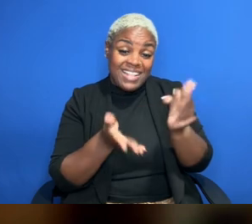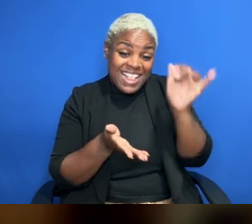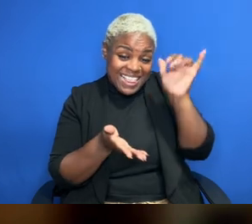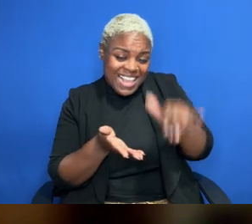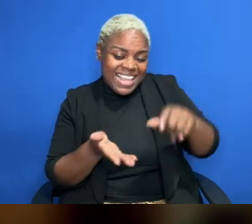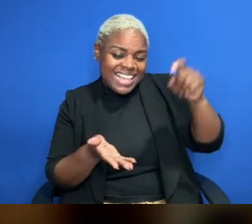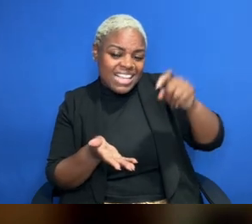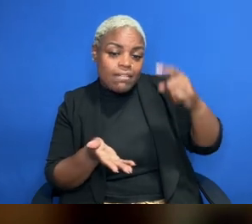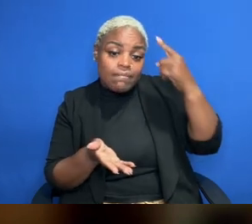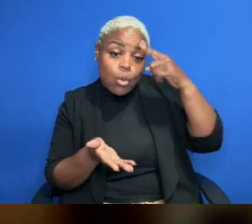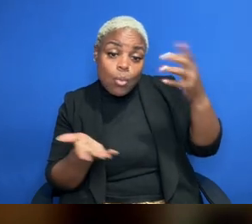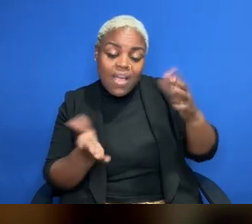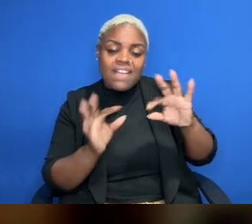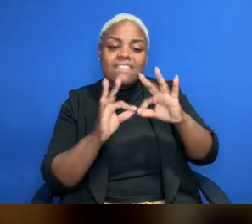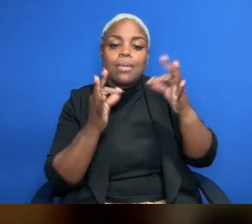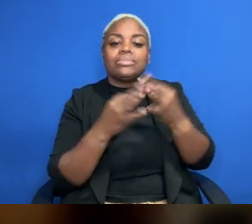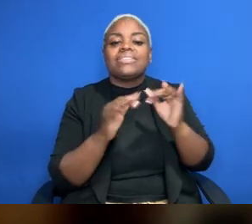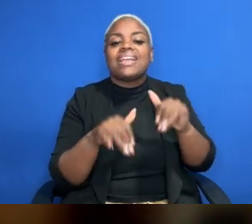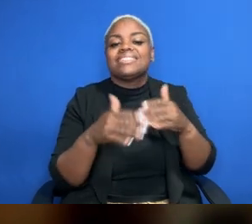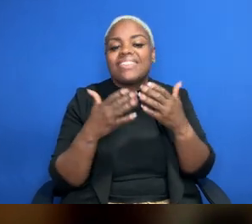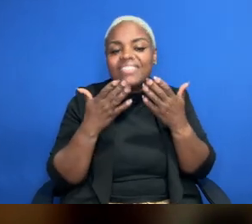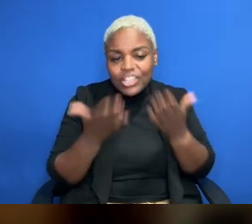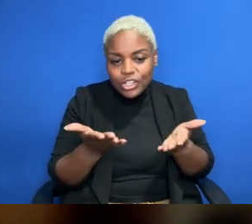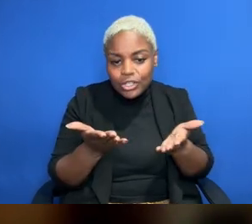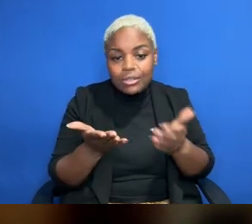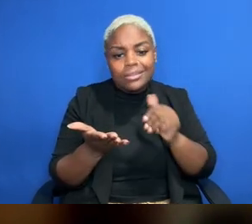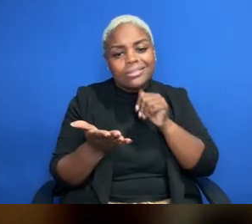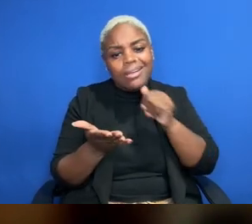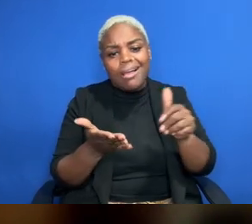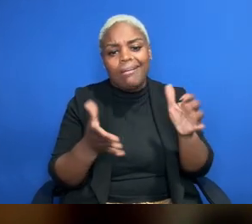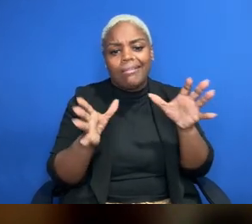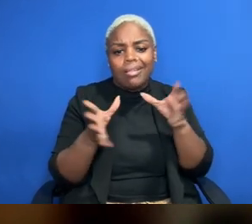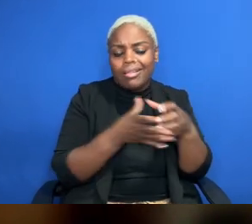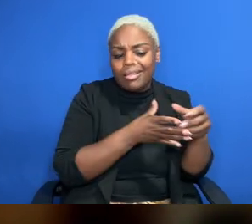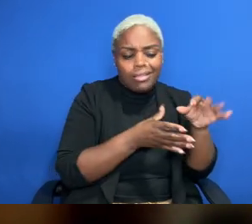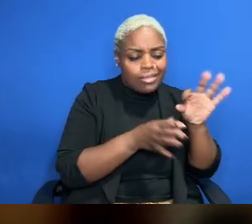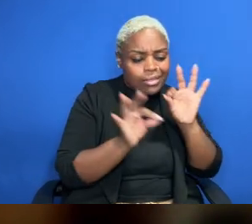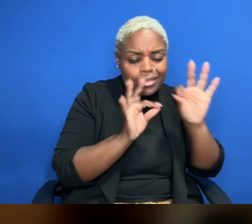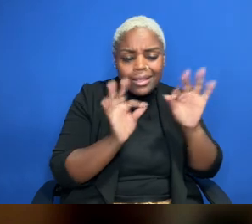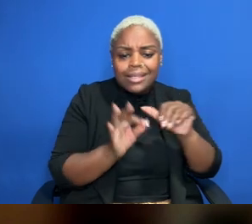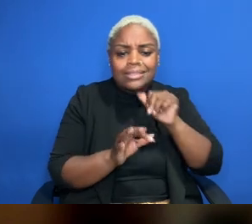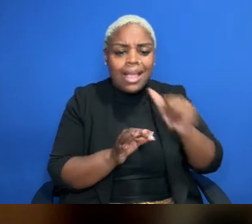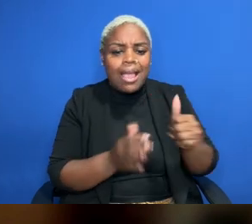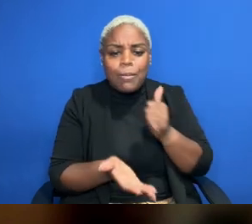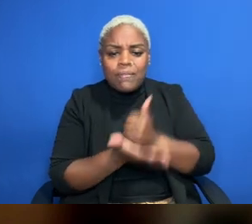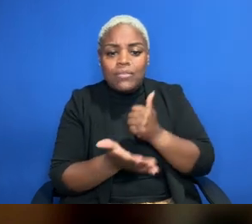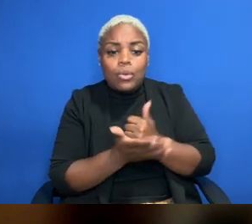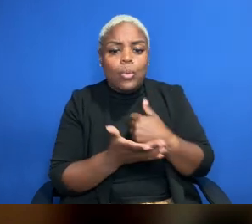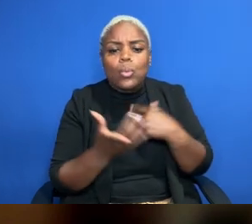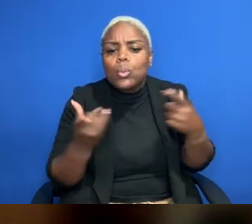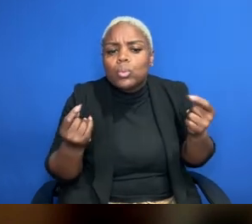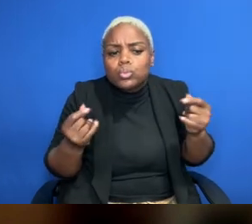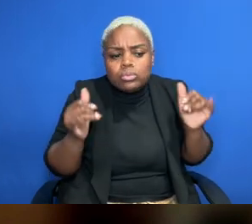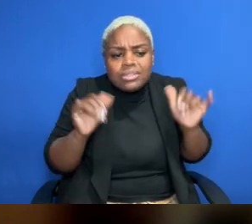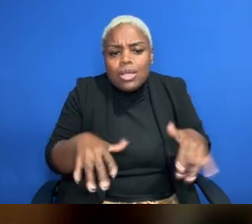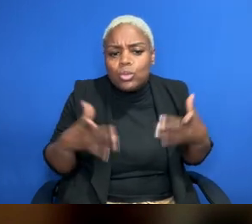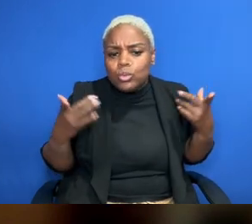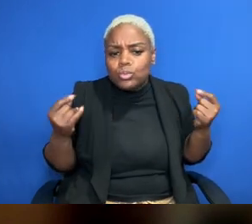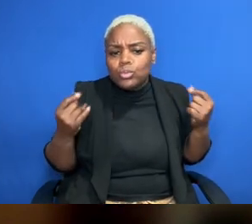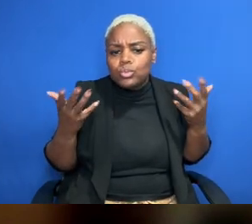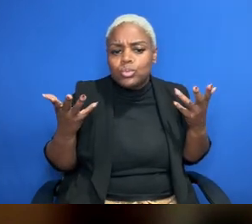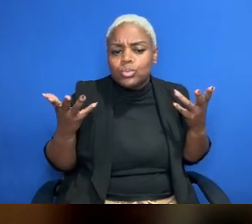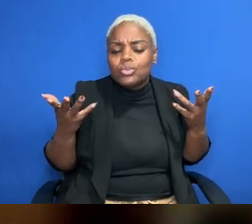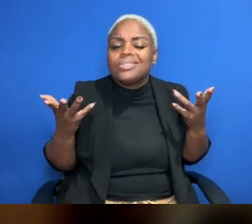the right service that's needed for the family that's there, not a multitude of things that are not helpful. So what can we